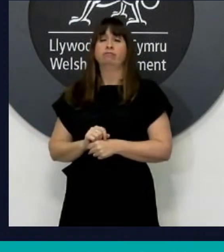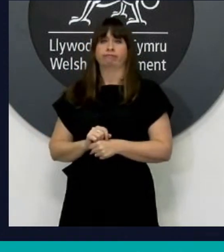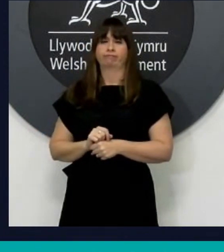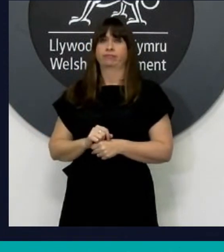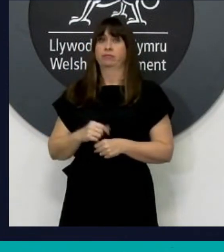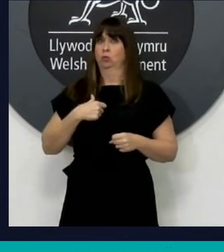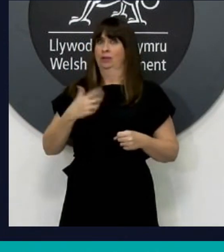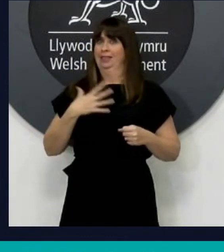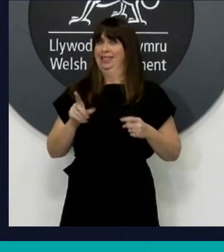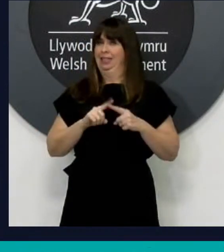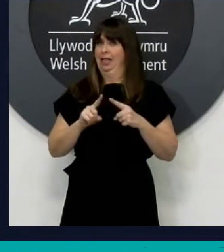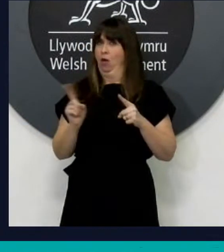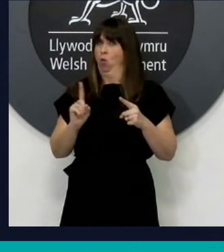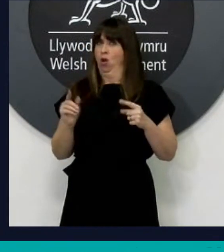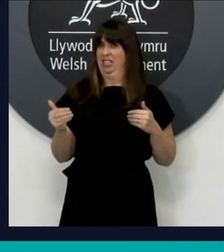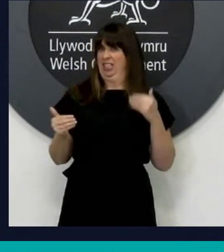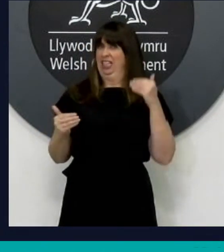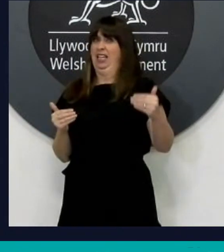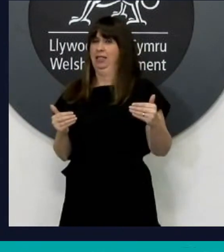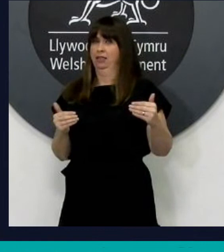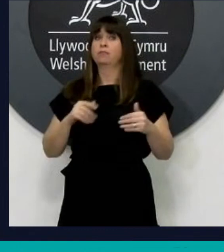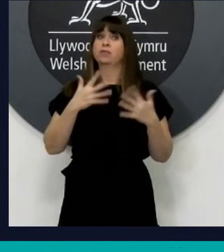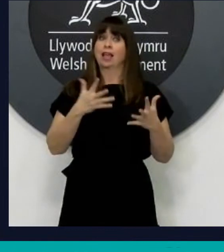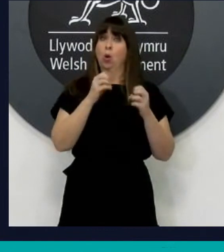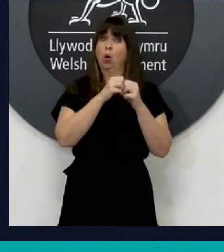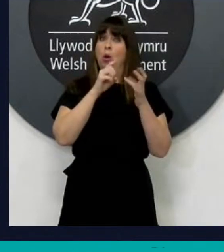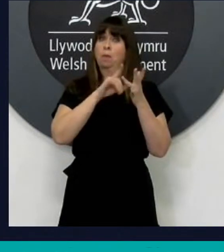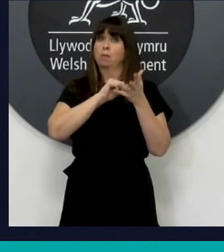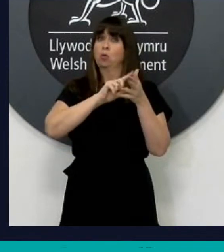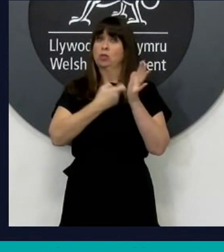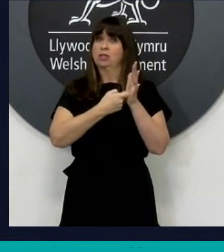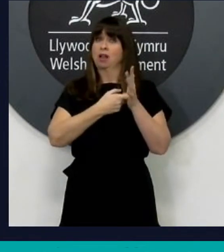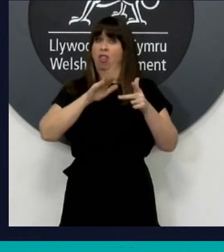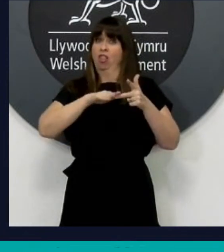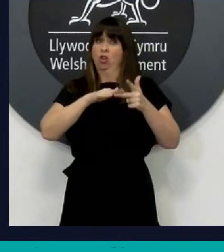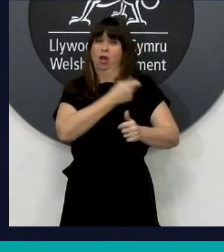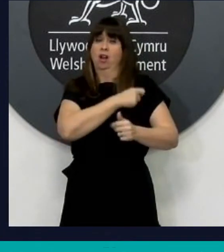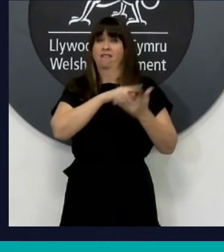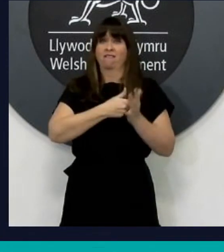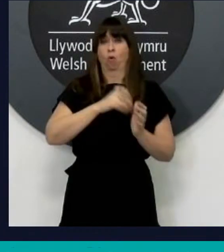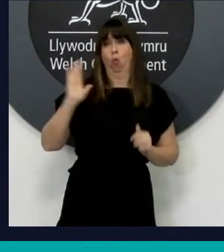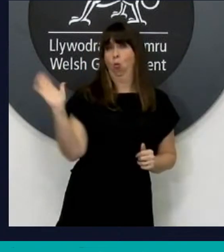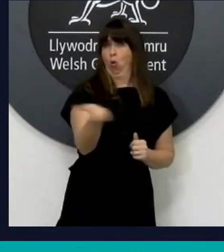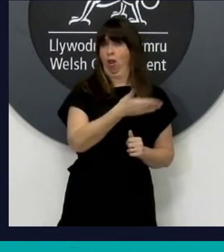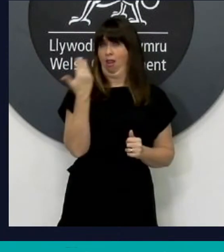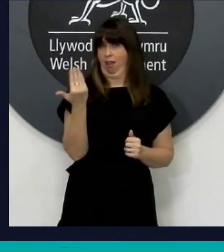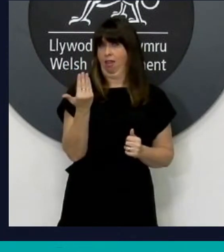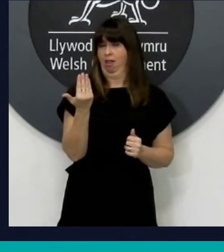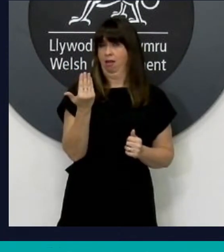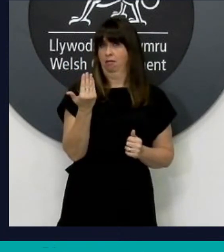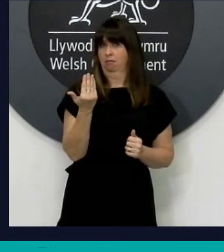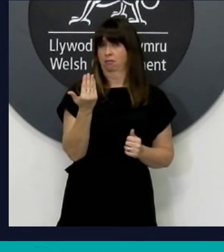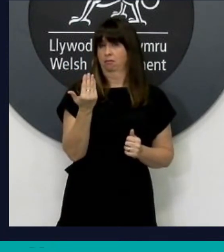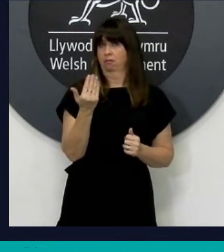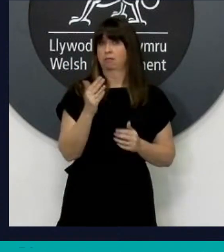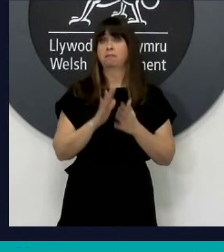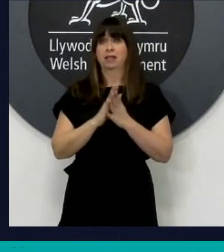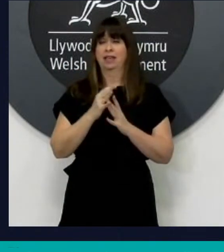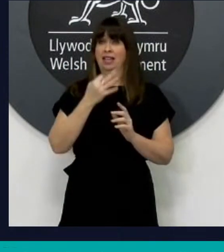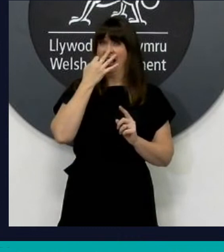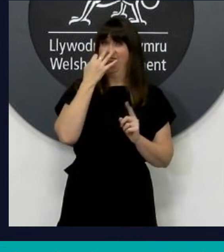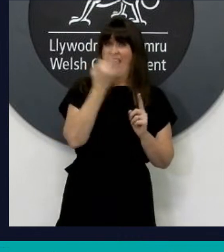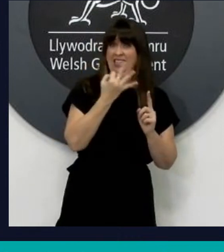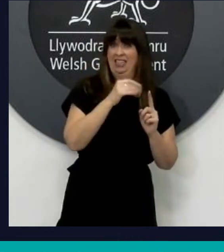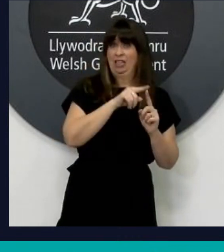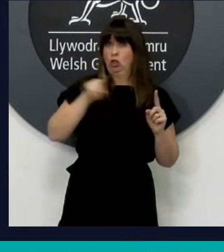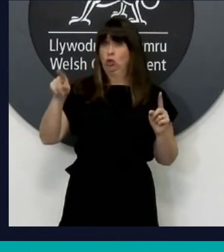making boosters available to all adults in Wales, which means expanding the programme to include all 18 to